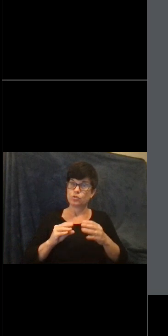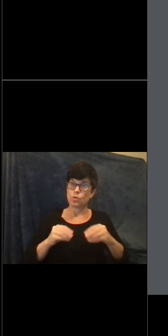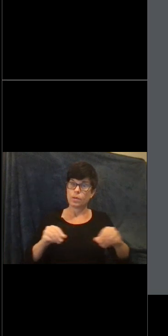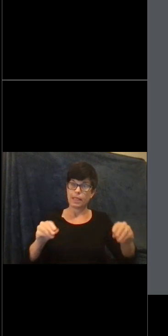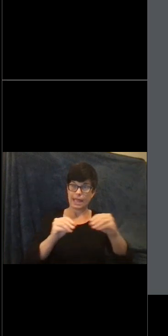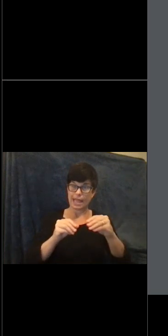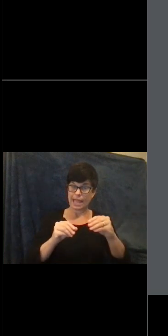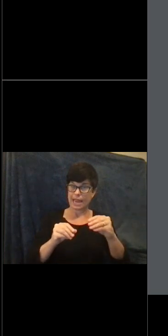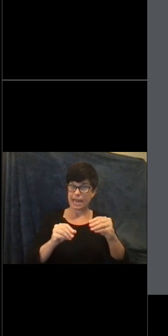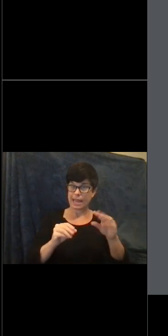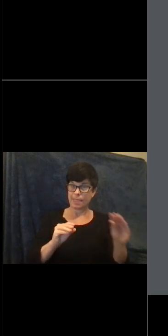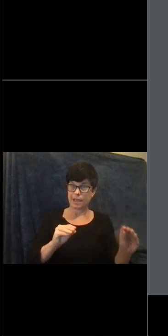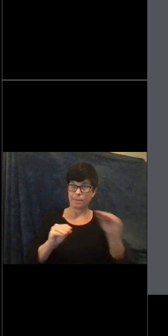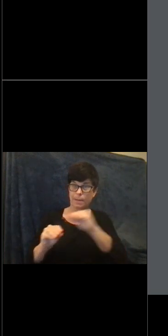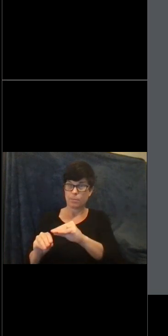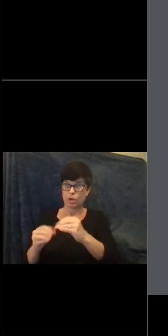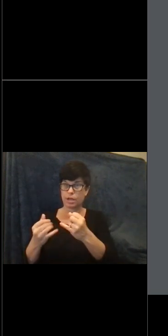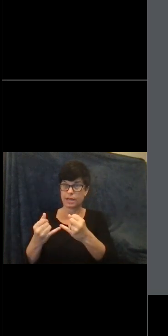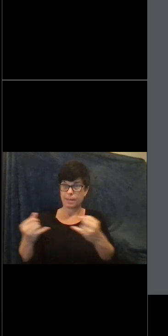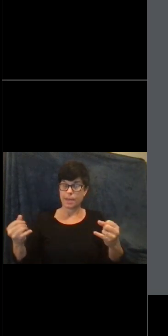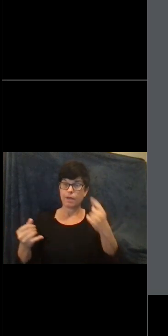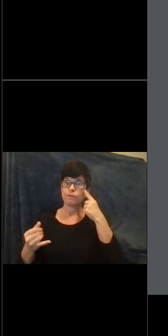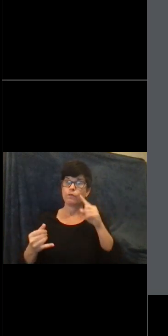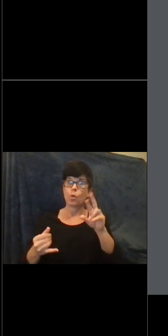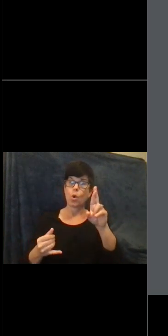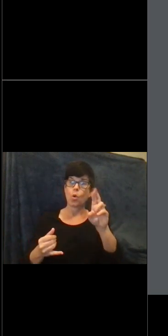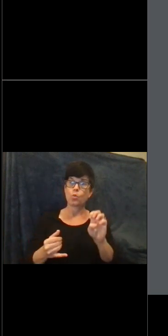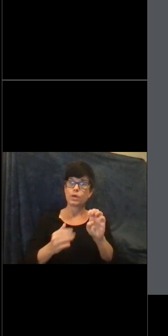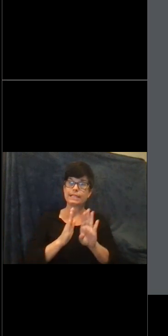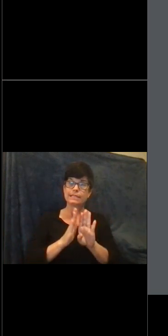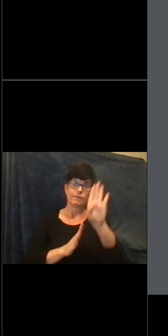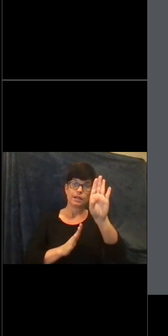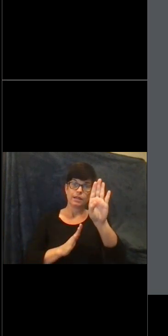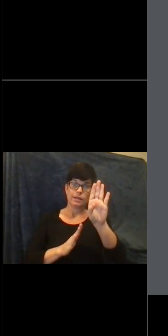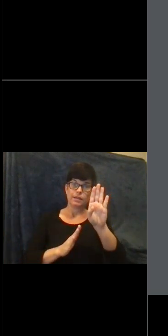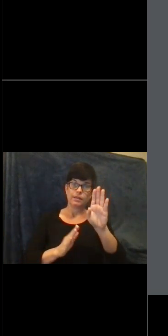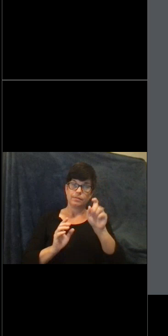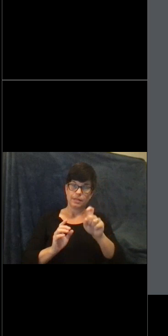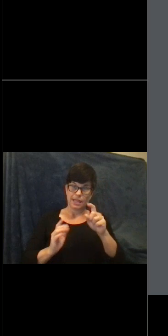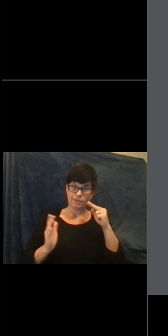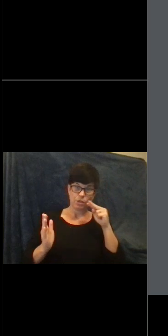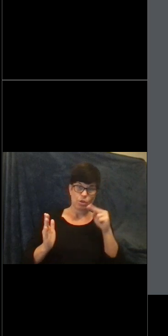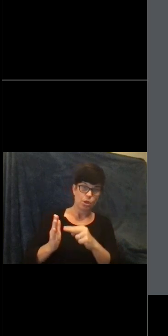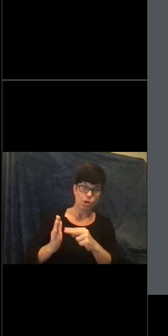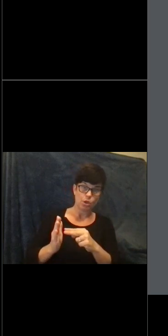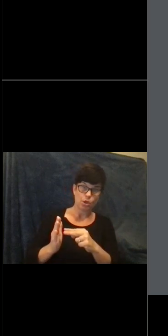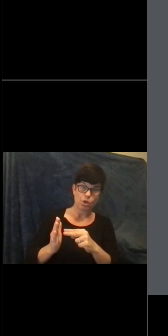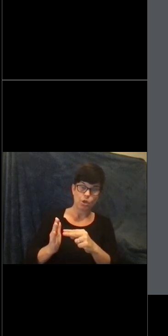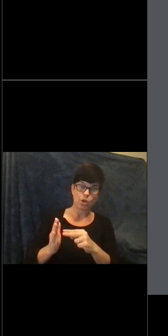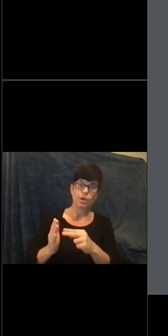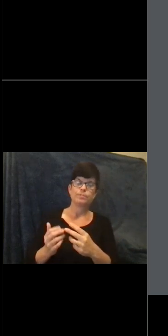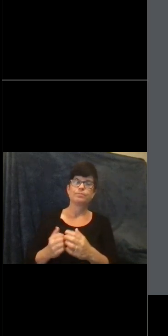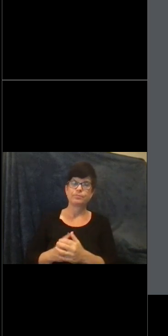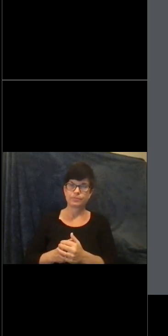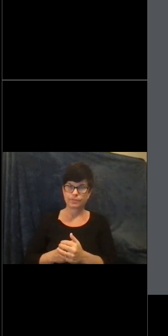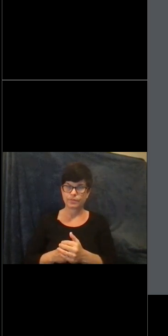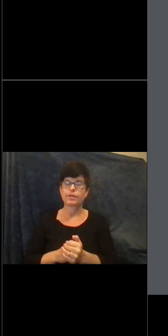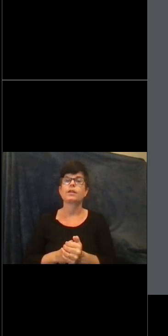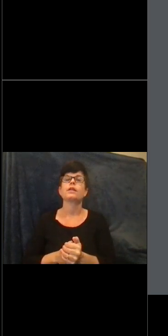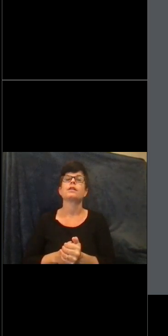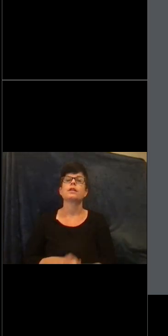be put in there for redevelopment. So again, they'd have to look at the finding of necessity. That's the first